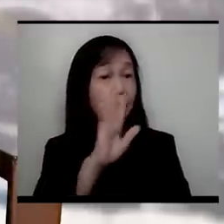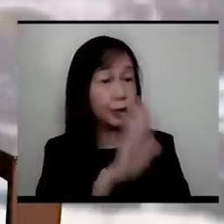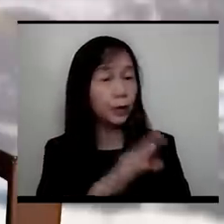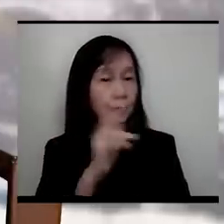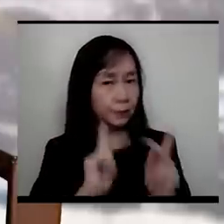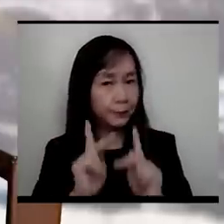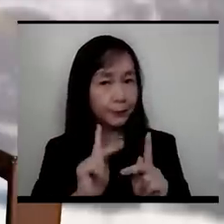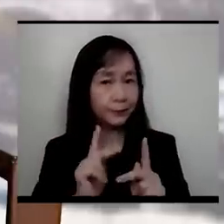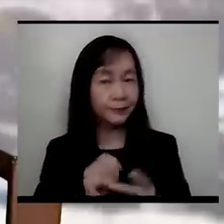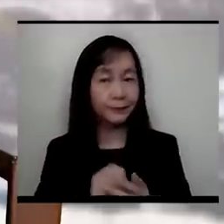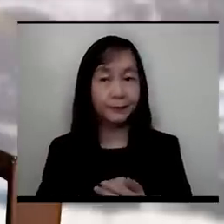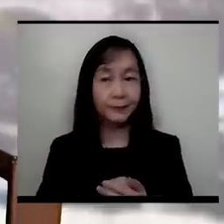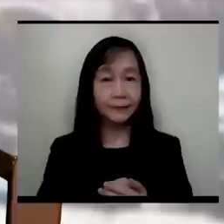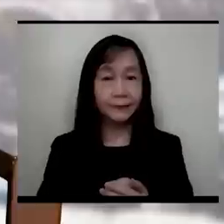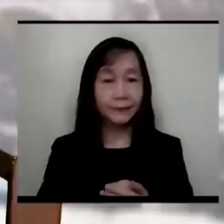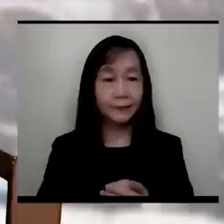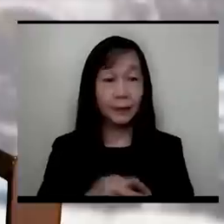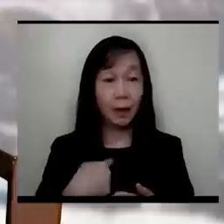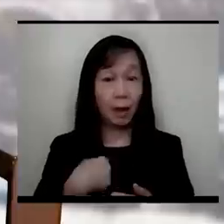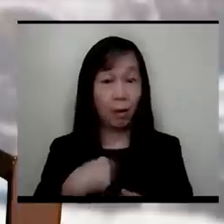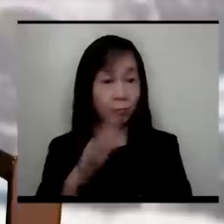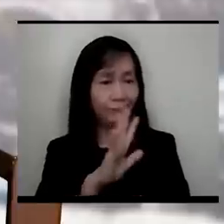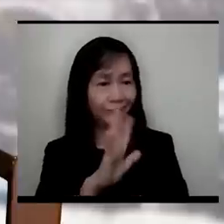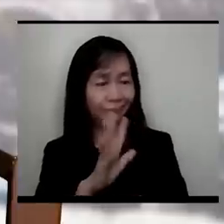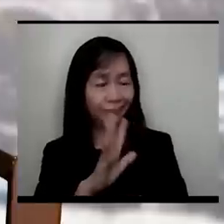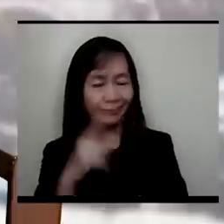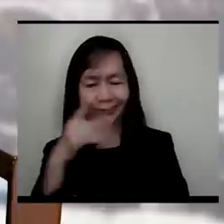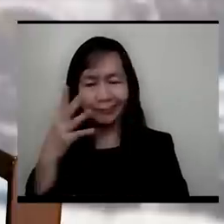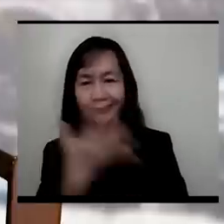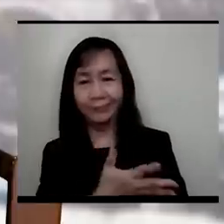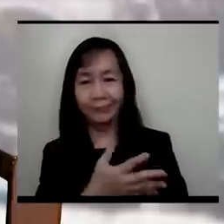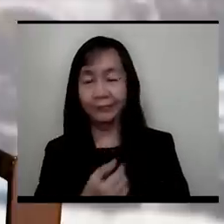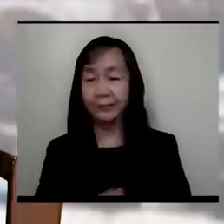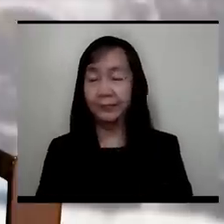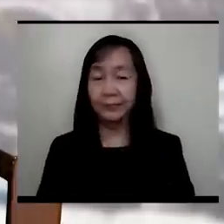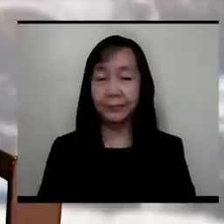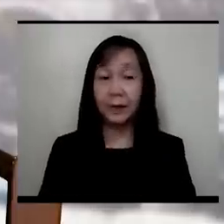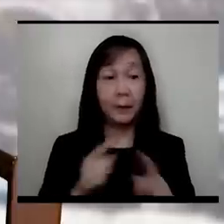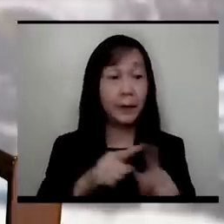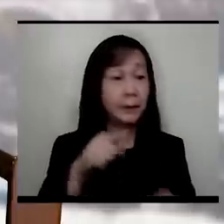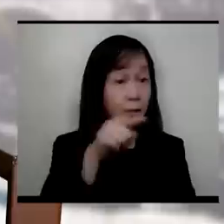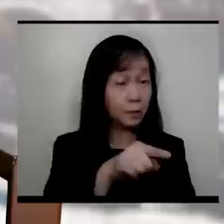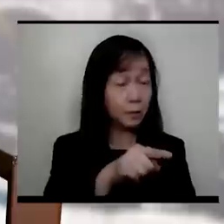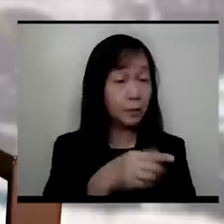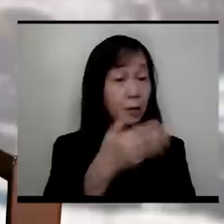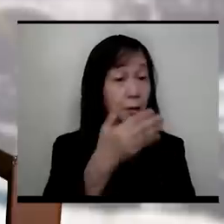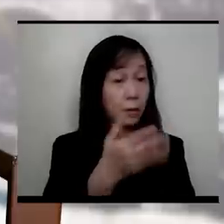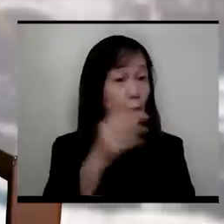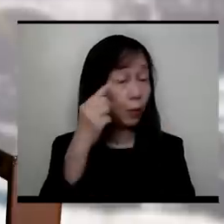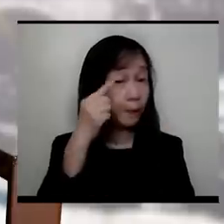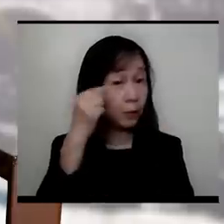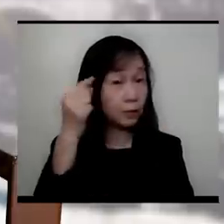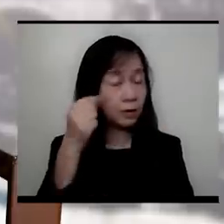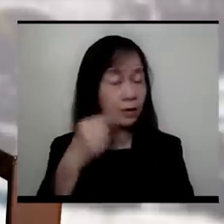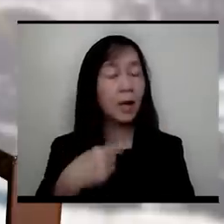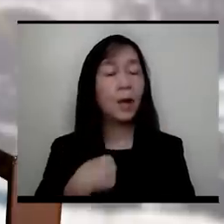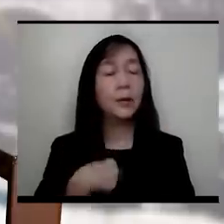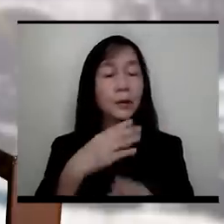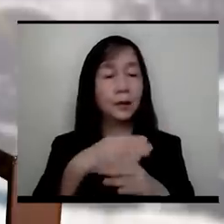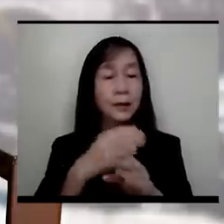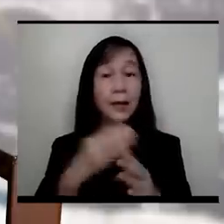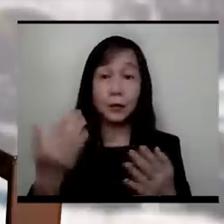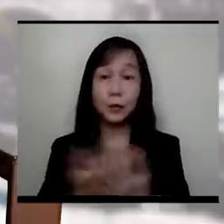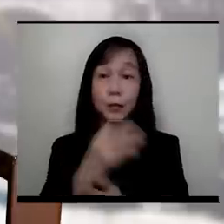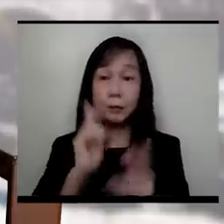your people Okay, I have nothing to do with them anymore But you, you, Moses I will